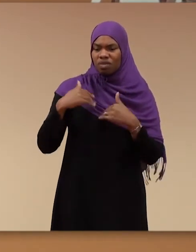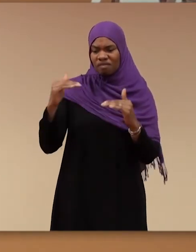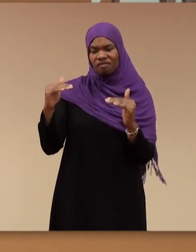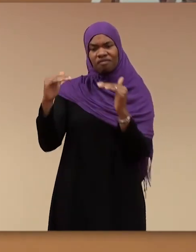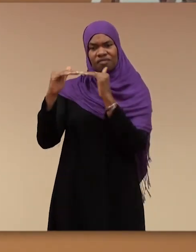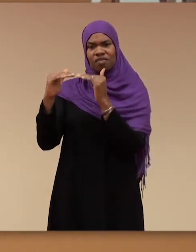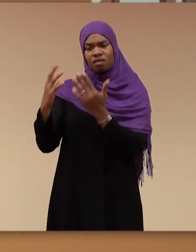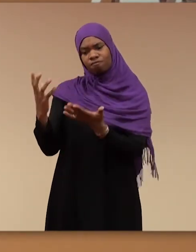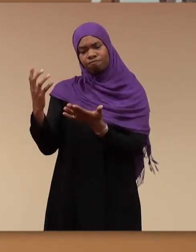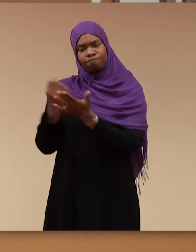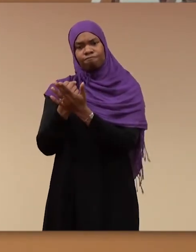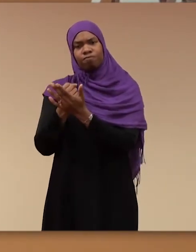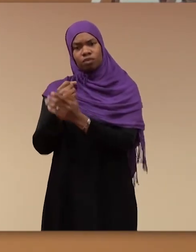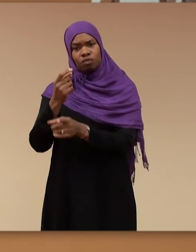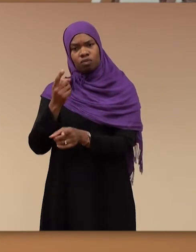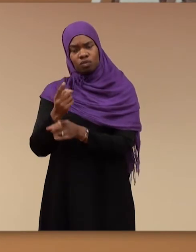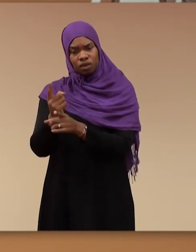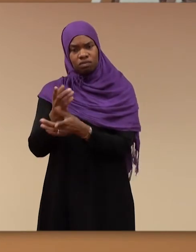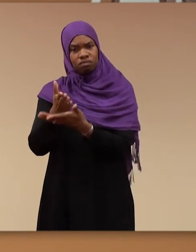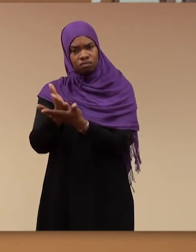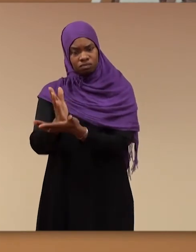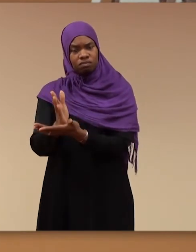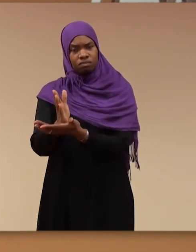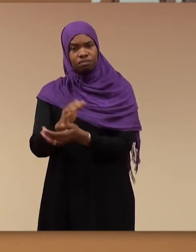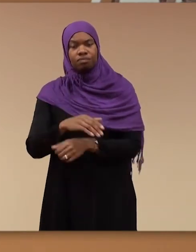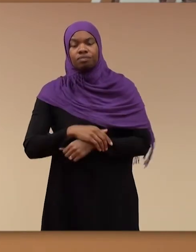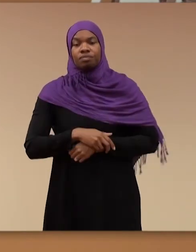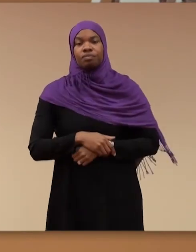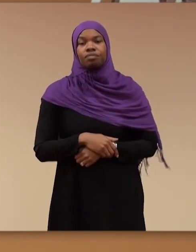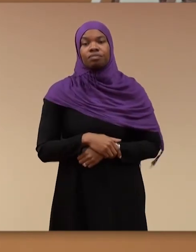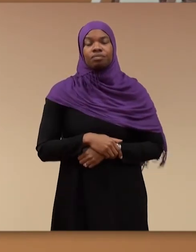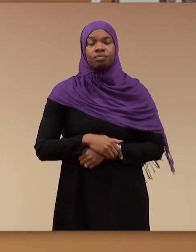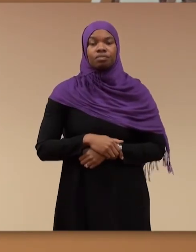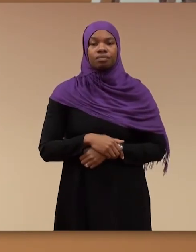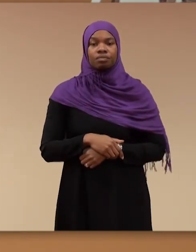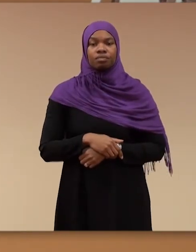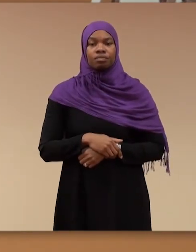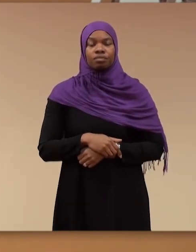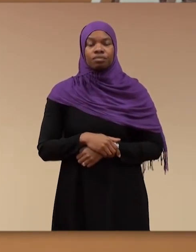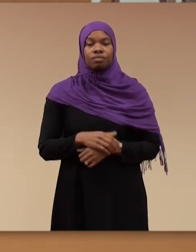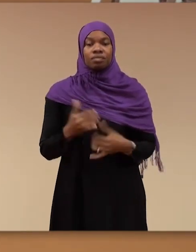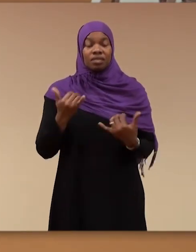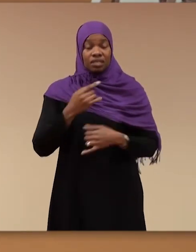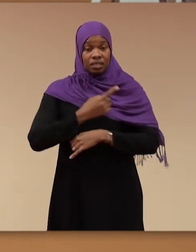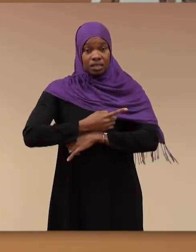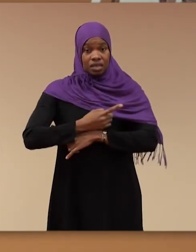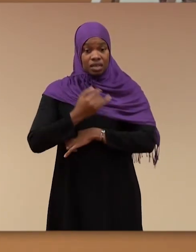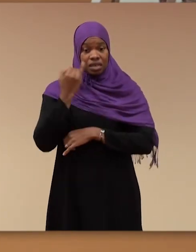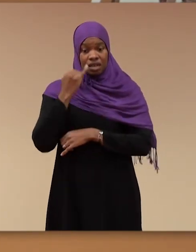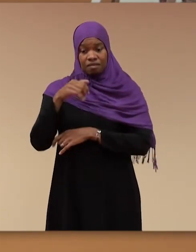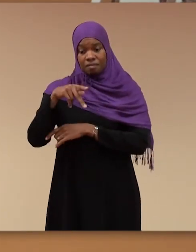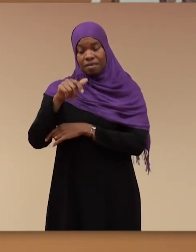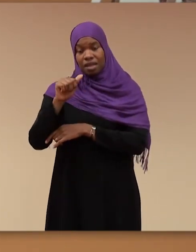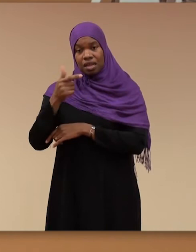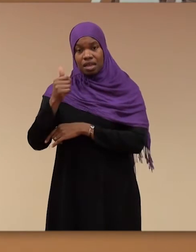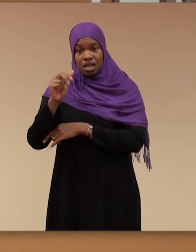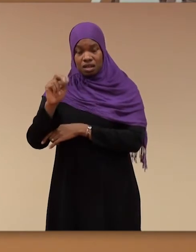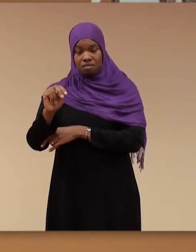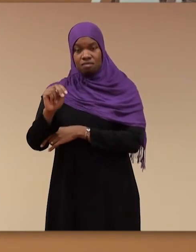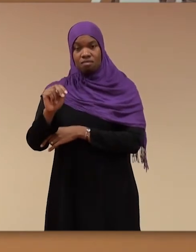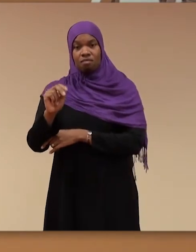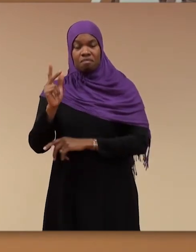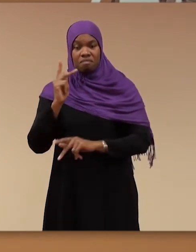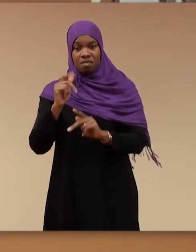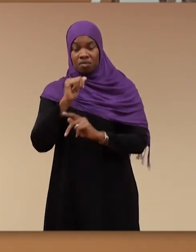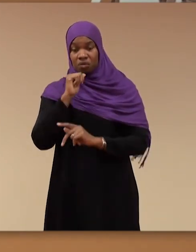rightly. And he said, if today the pagans of Quraysh, the Jahili of Quraysh, if they come to